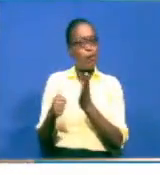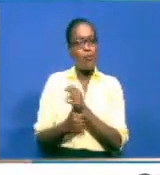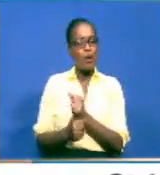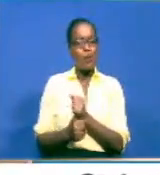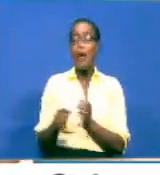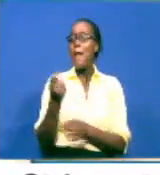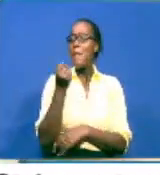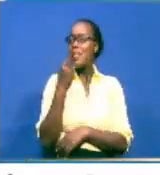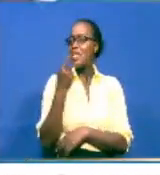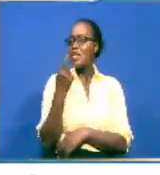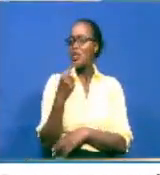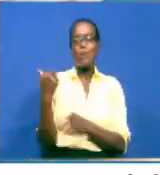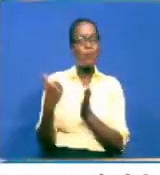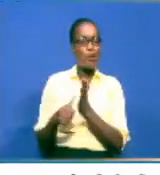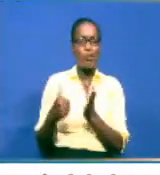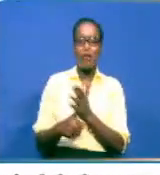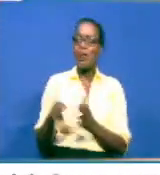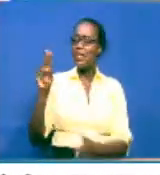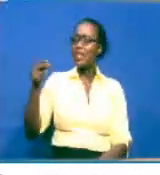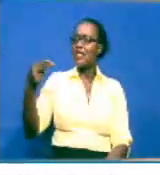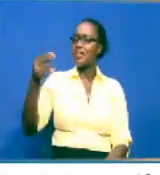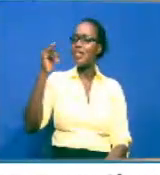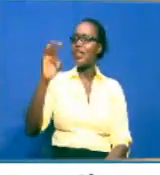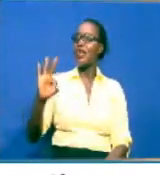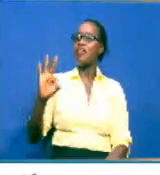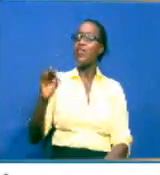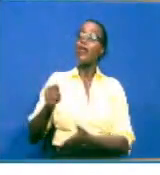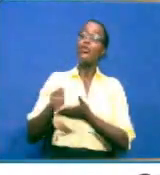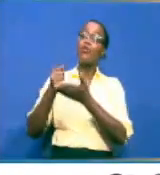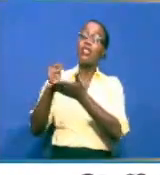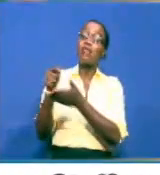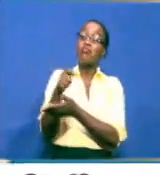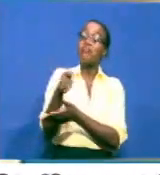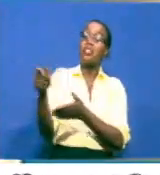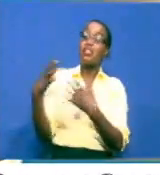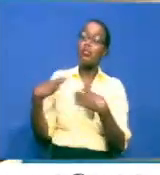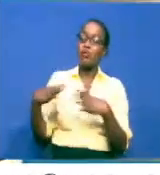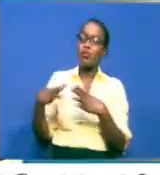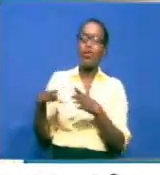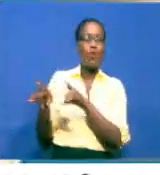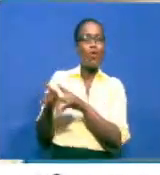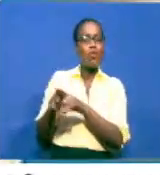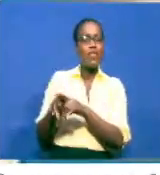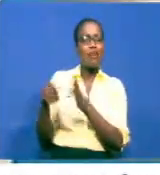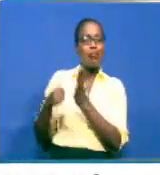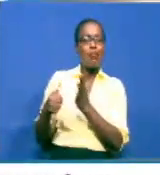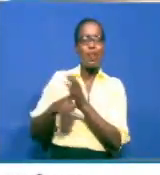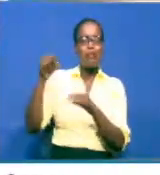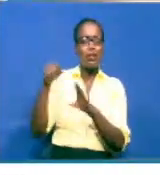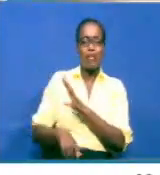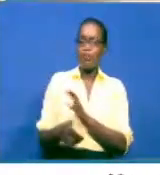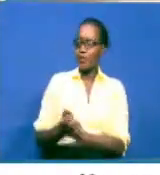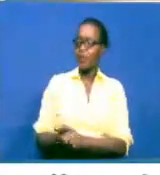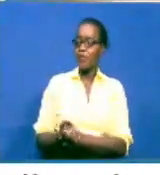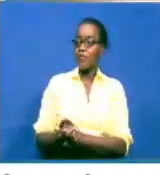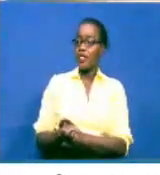has always been a problem. Mm-hmm. Getting NHIF to actually cushion these people has always been a problem. So I